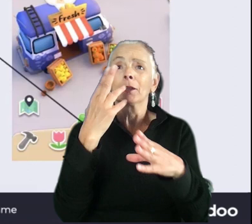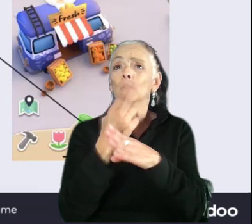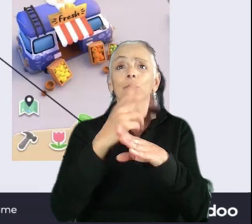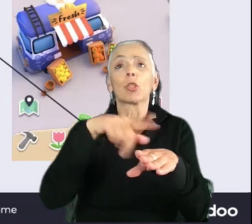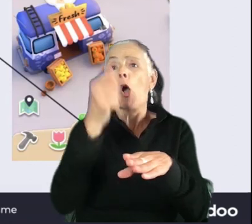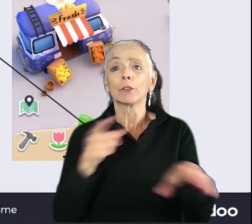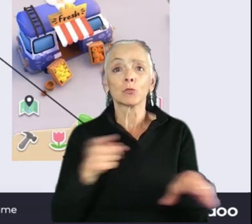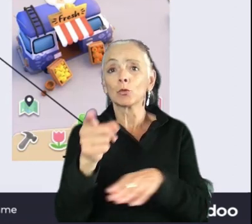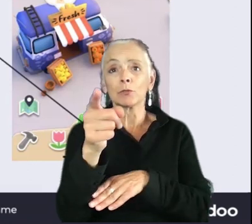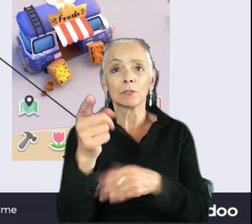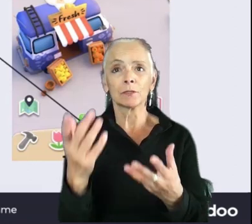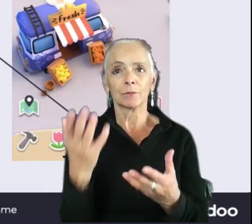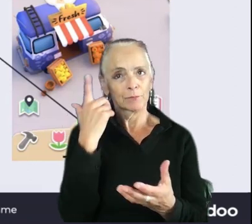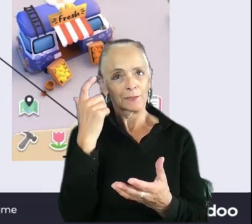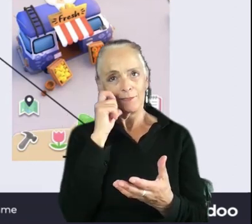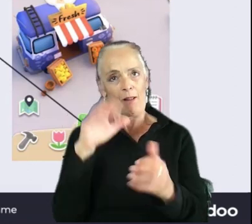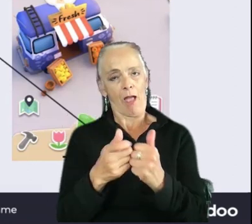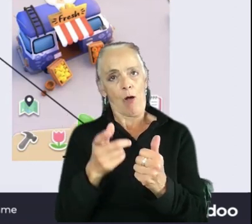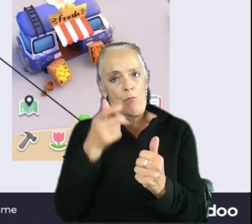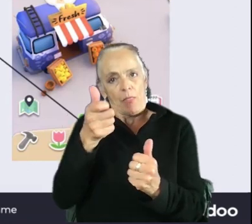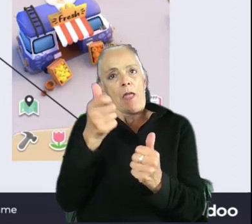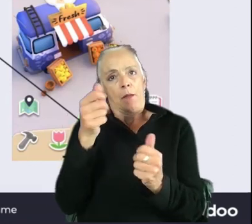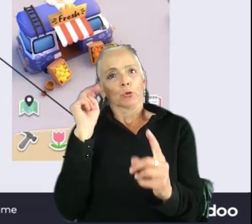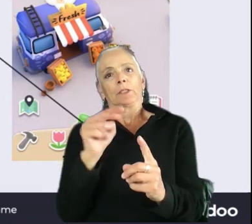this is not how they perceive things.